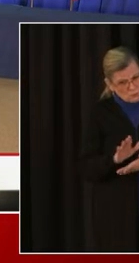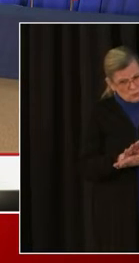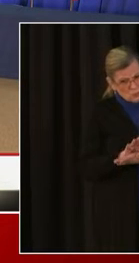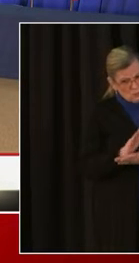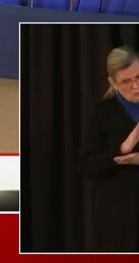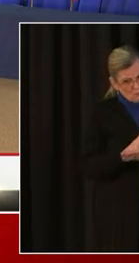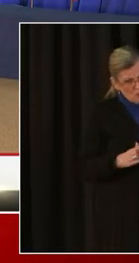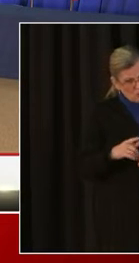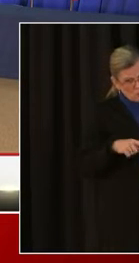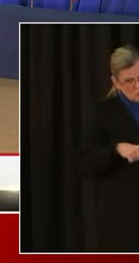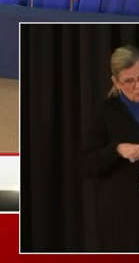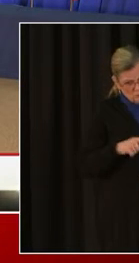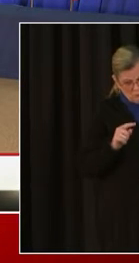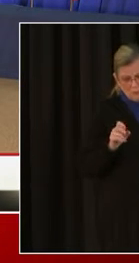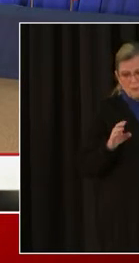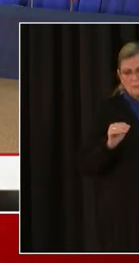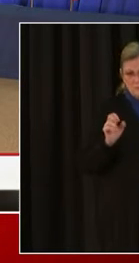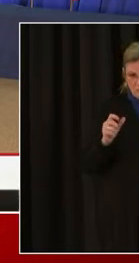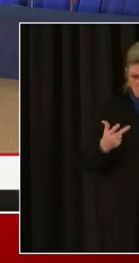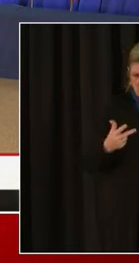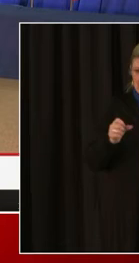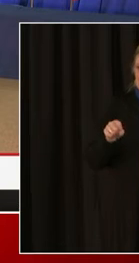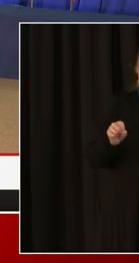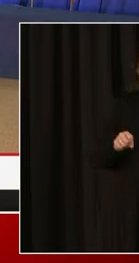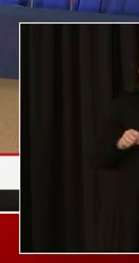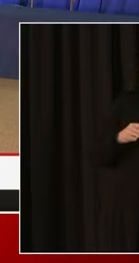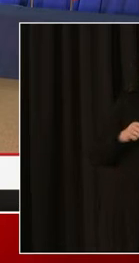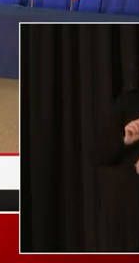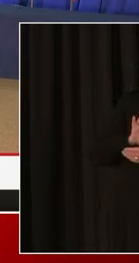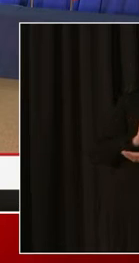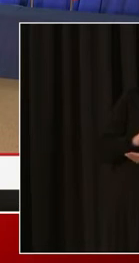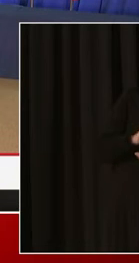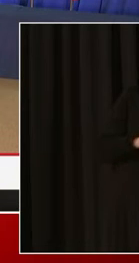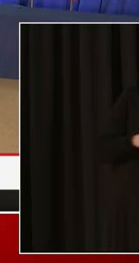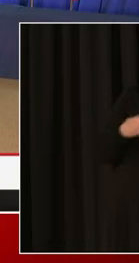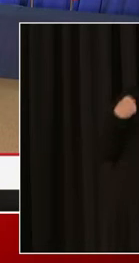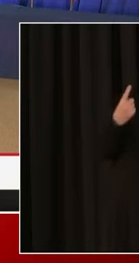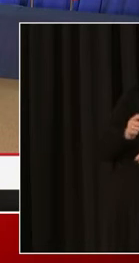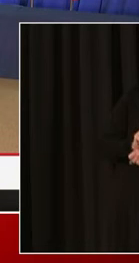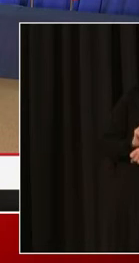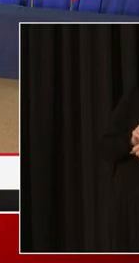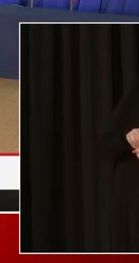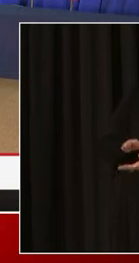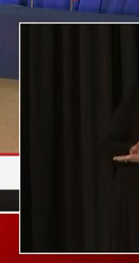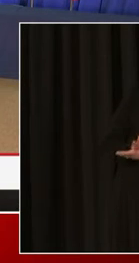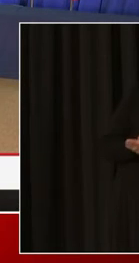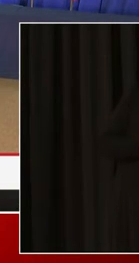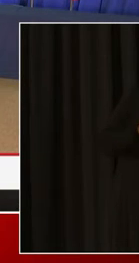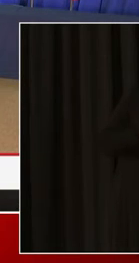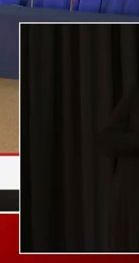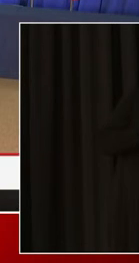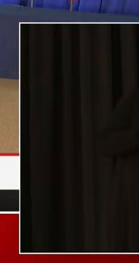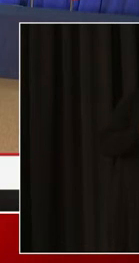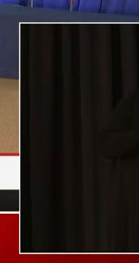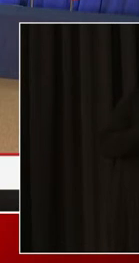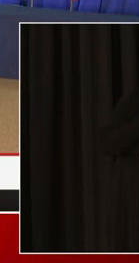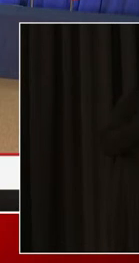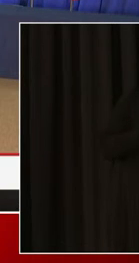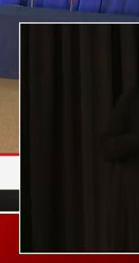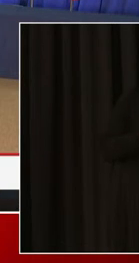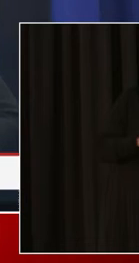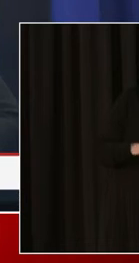term 3? Yeah, so school nurses have been working in person. The expectation through Children's National Hospital,